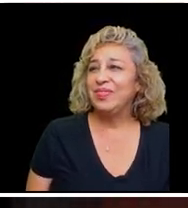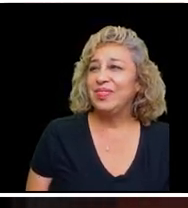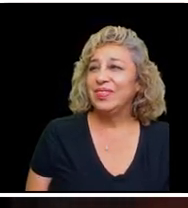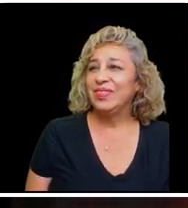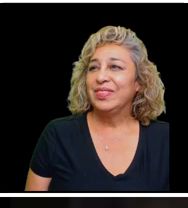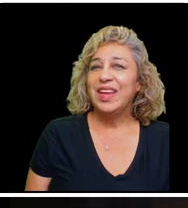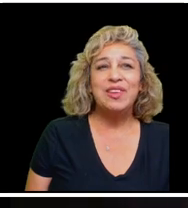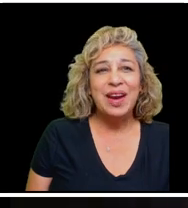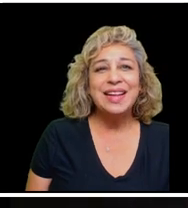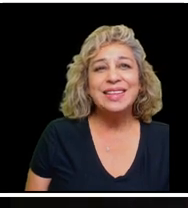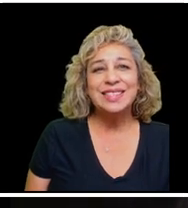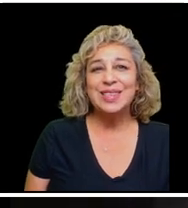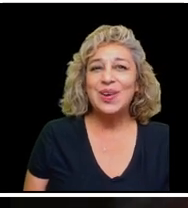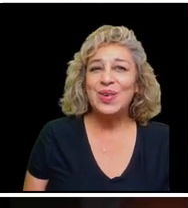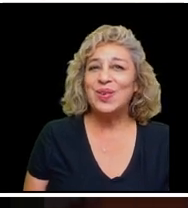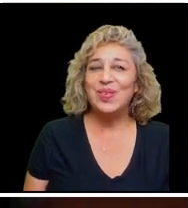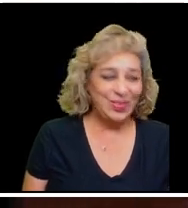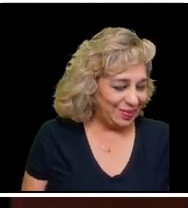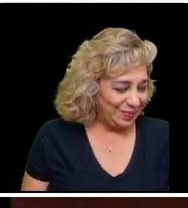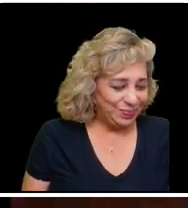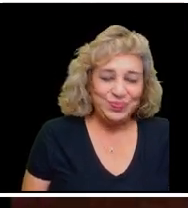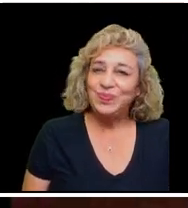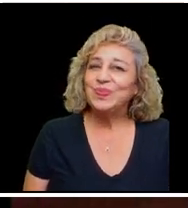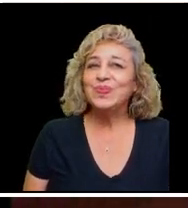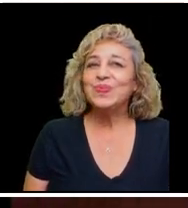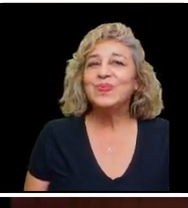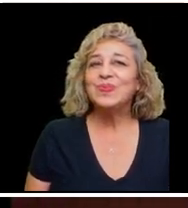and rightly so